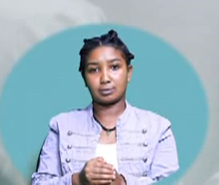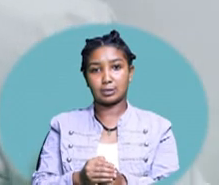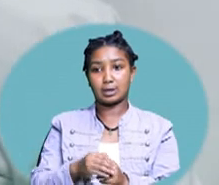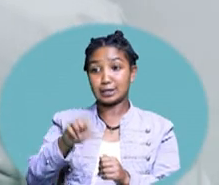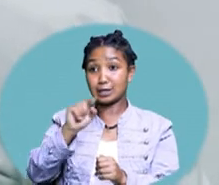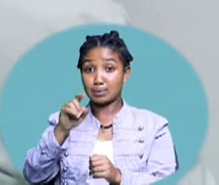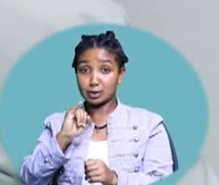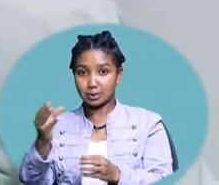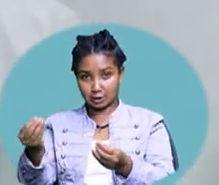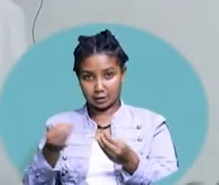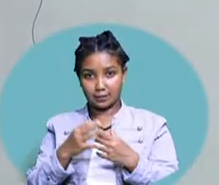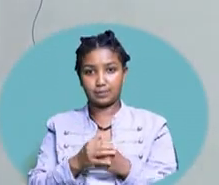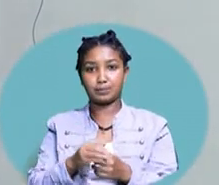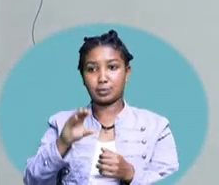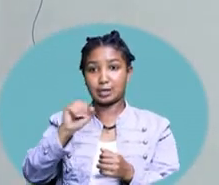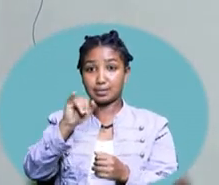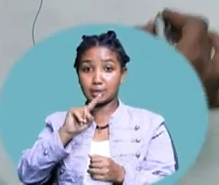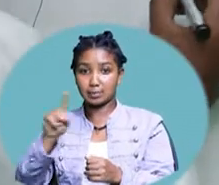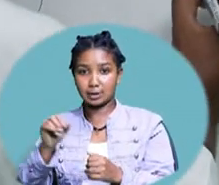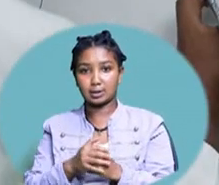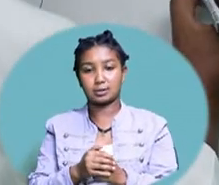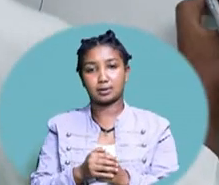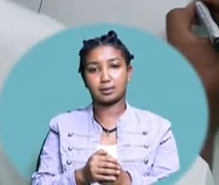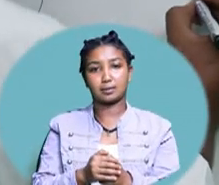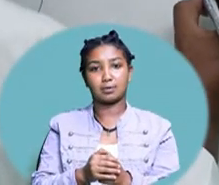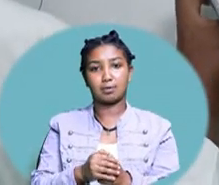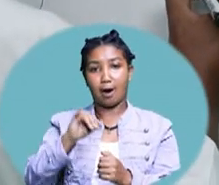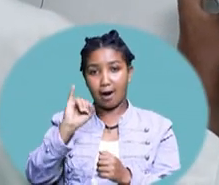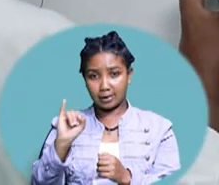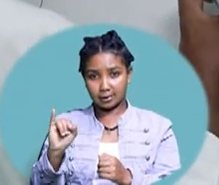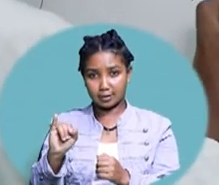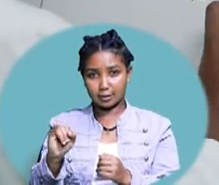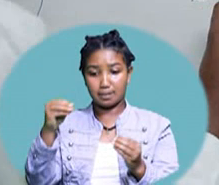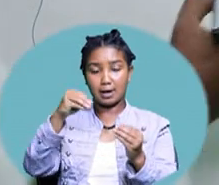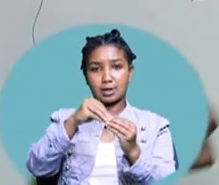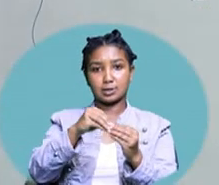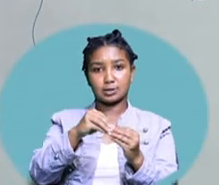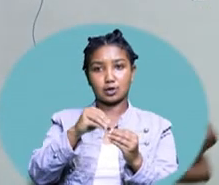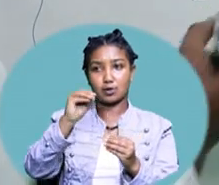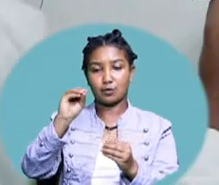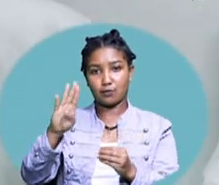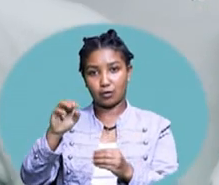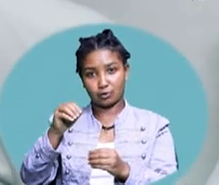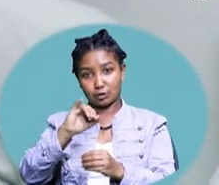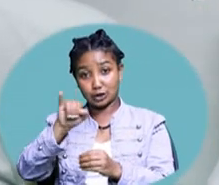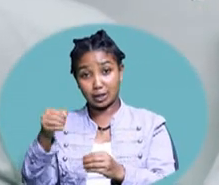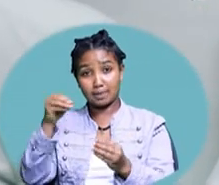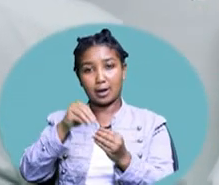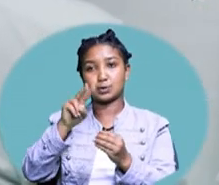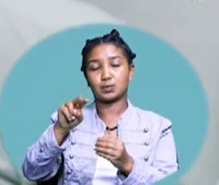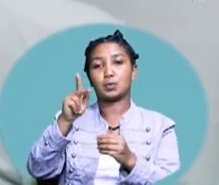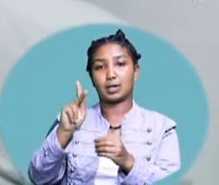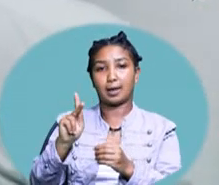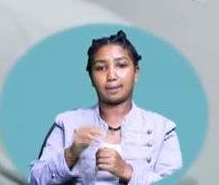6j Newton. Whereas the displacement is given. Displacement is